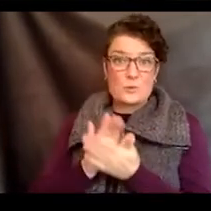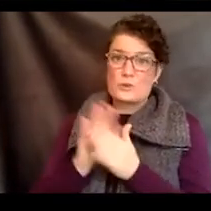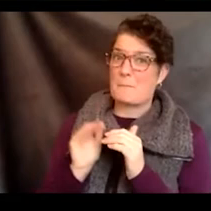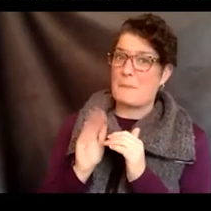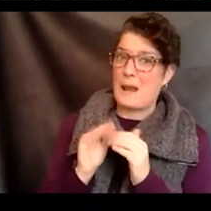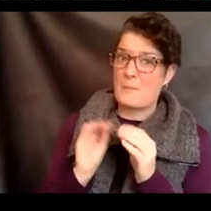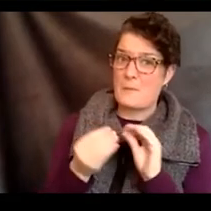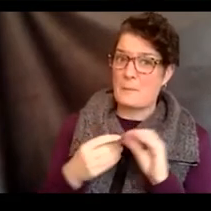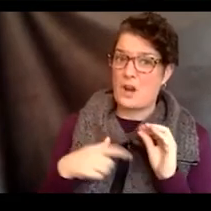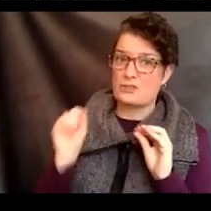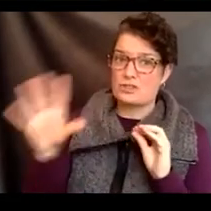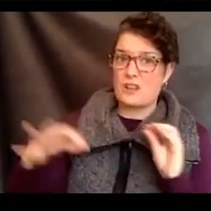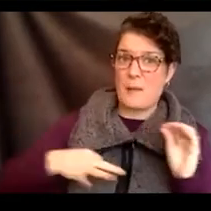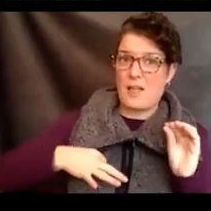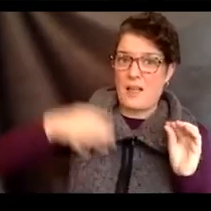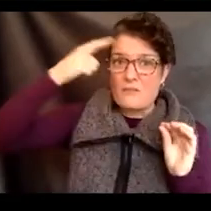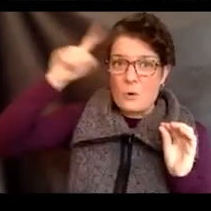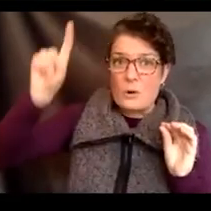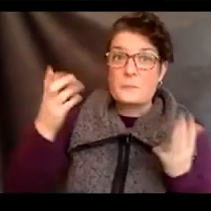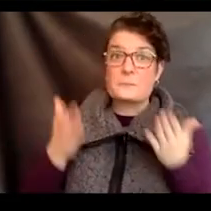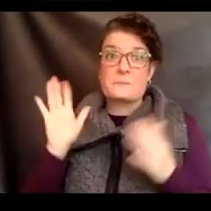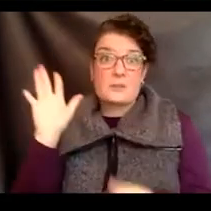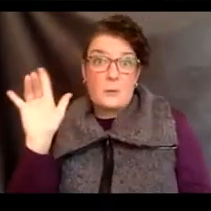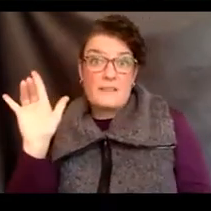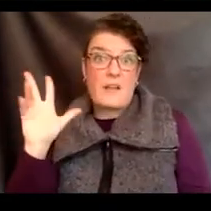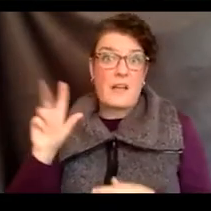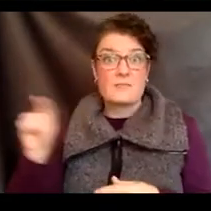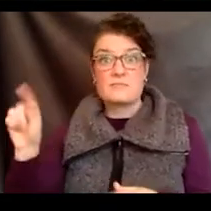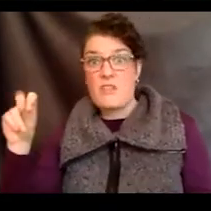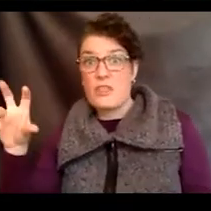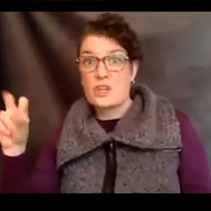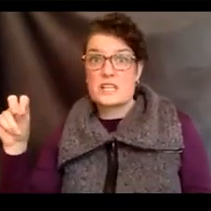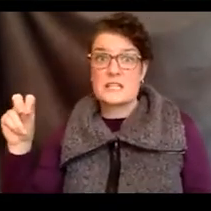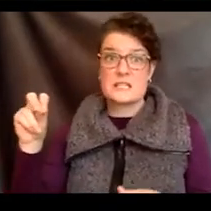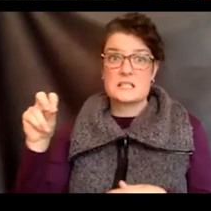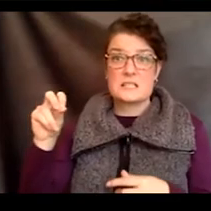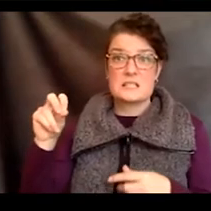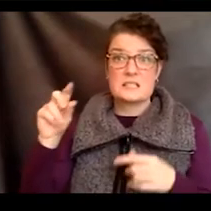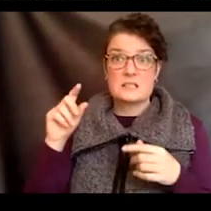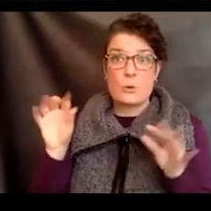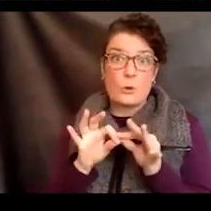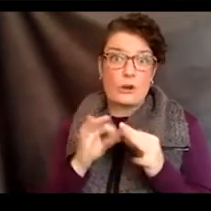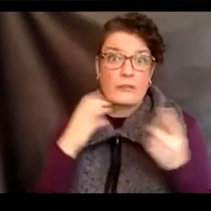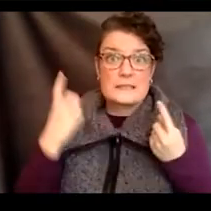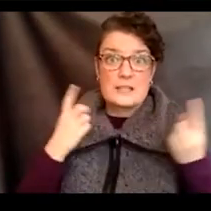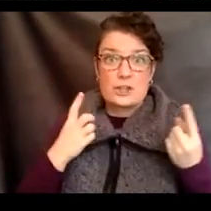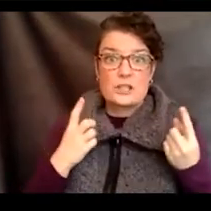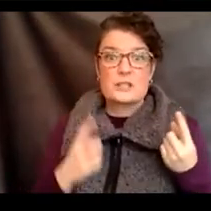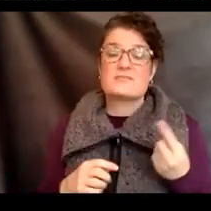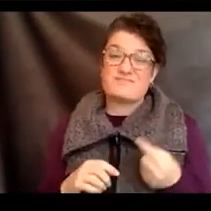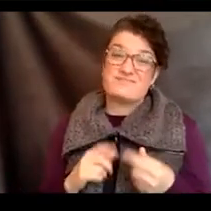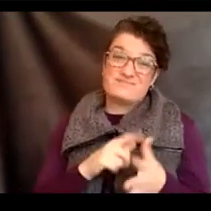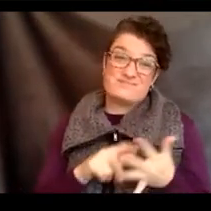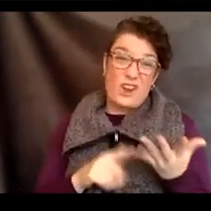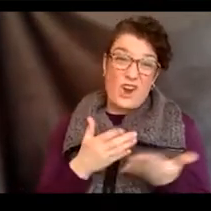schools that they should be applying to. And maybe 25 to 30 is something that they should consider. I mean, these are all things